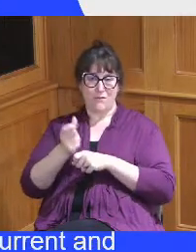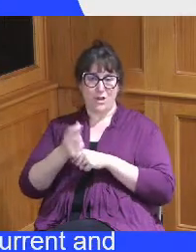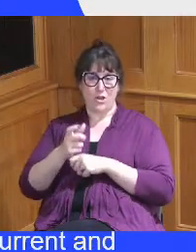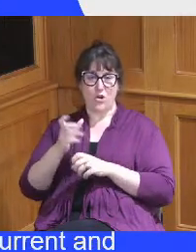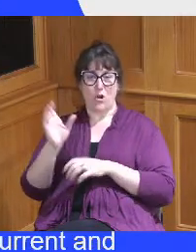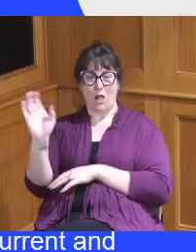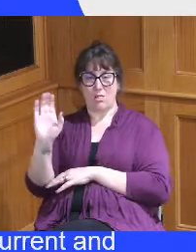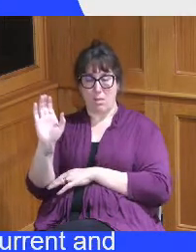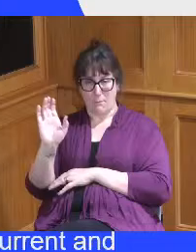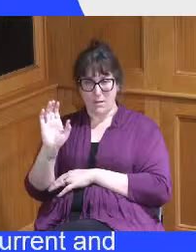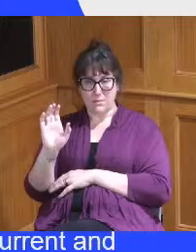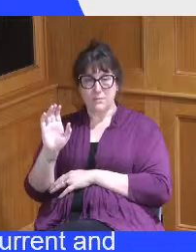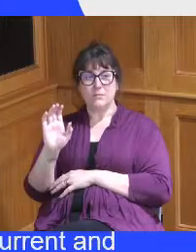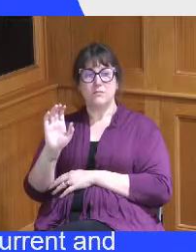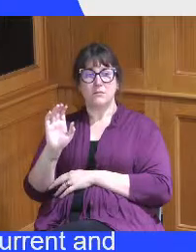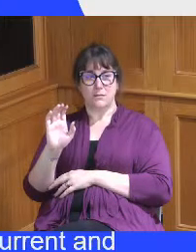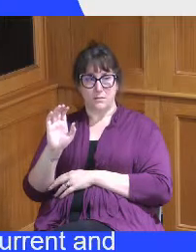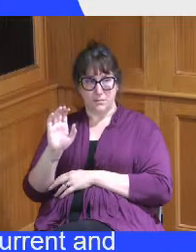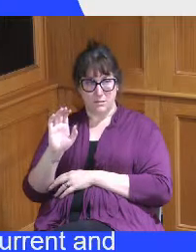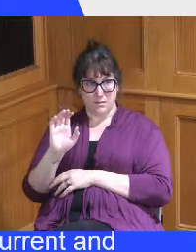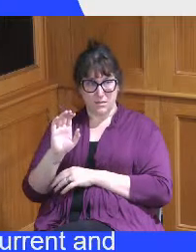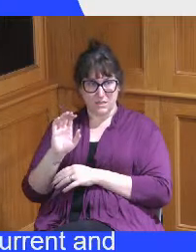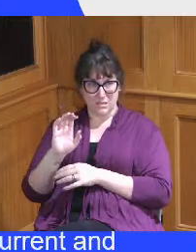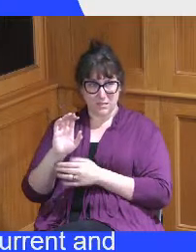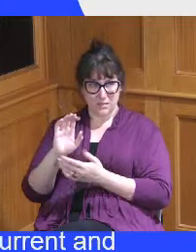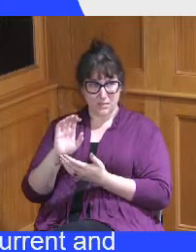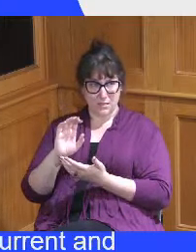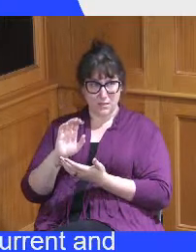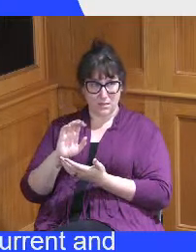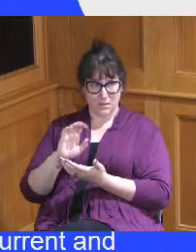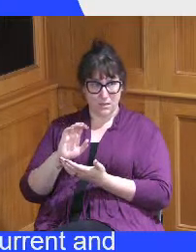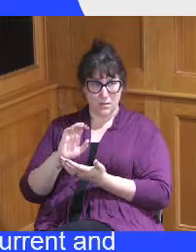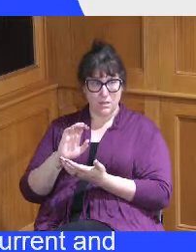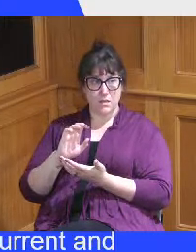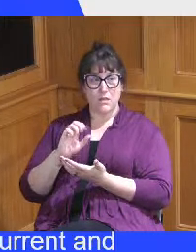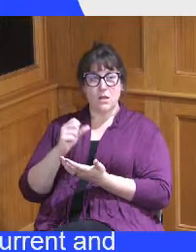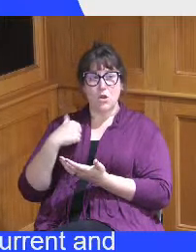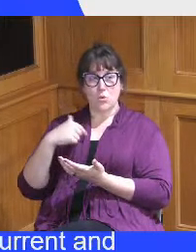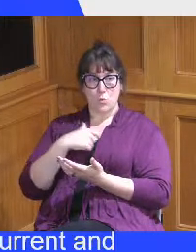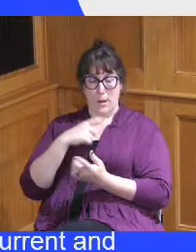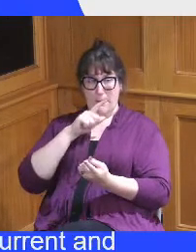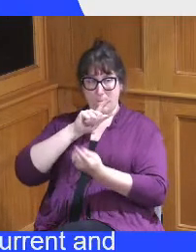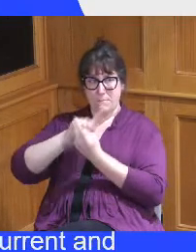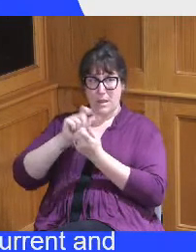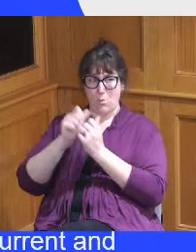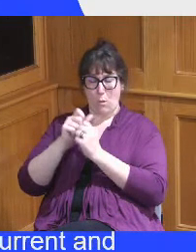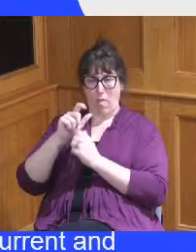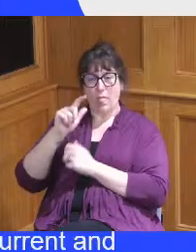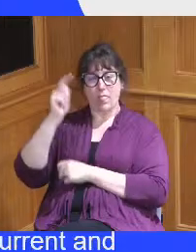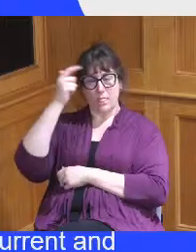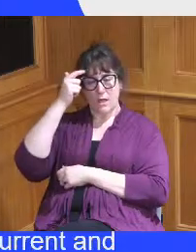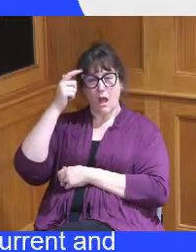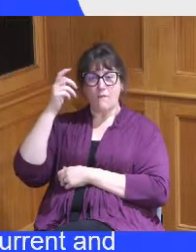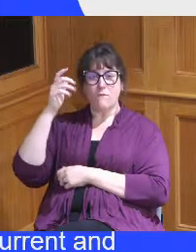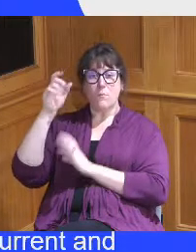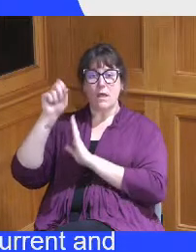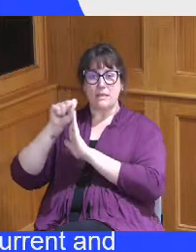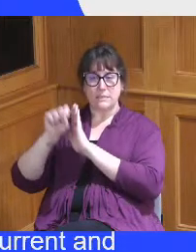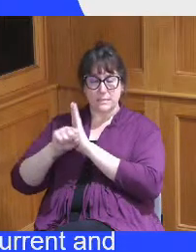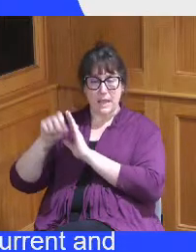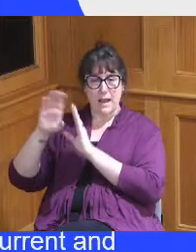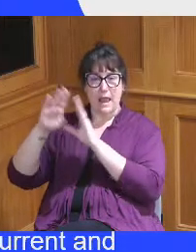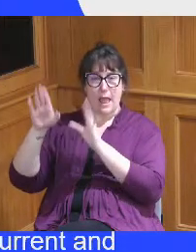representatives from the Ohio Supreme Court to listen to the issues that the youth are bringing to their attention. Some benefits of being a part of the Youth Advisory Board are